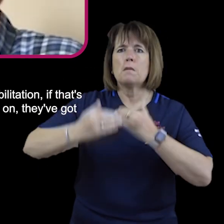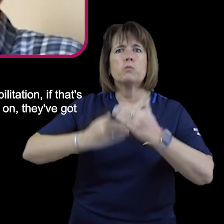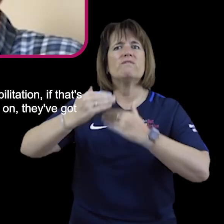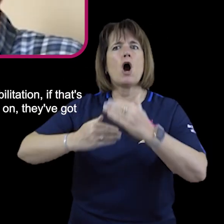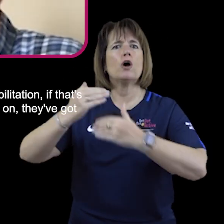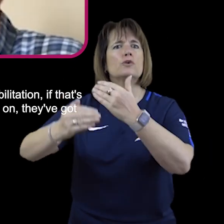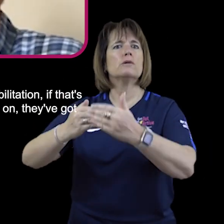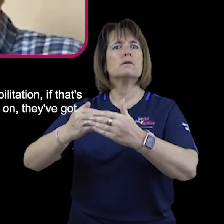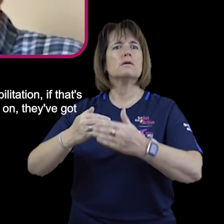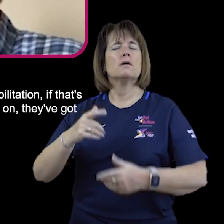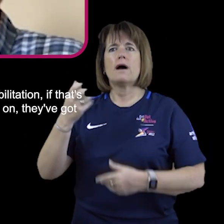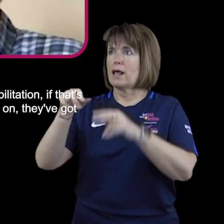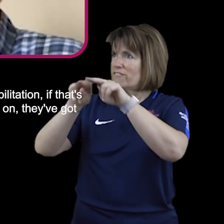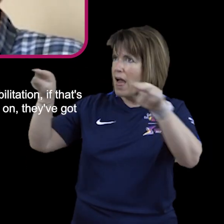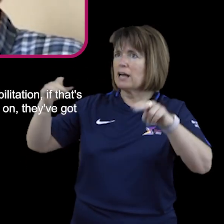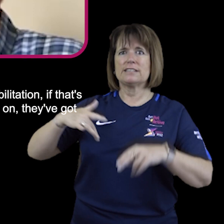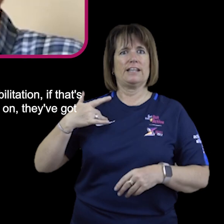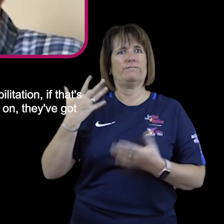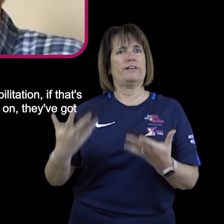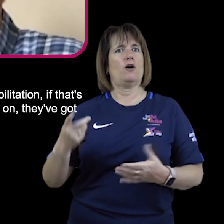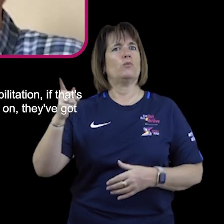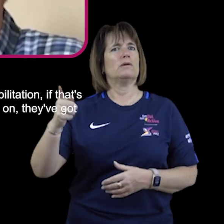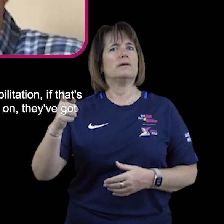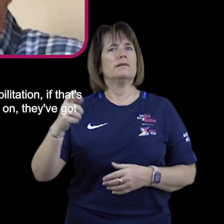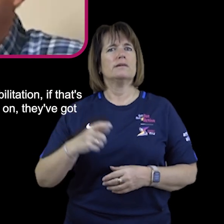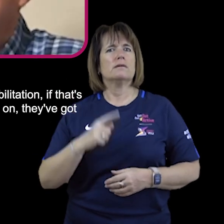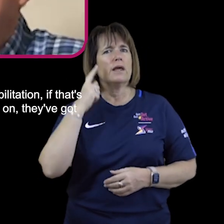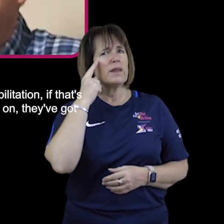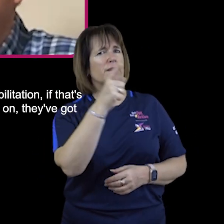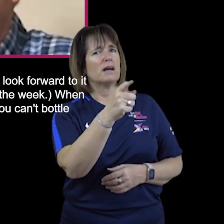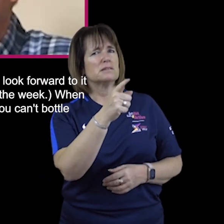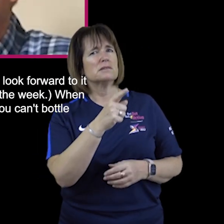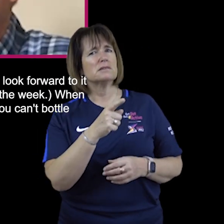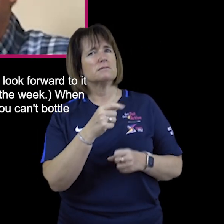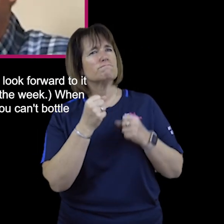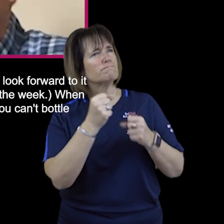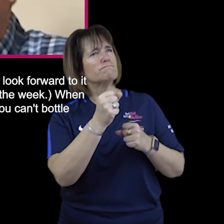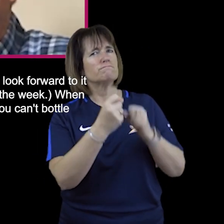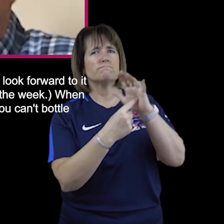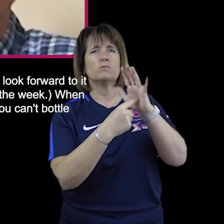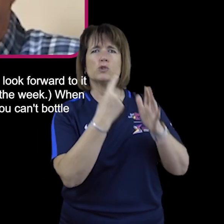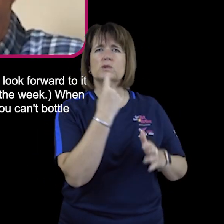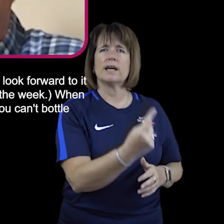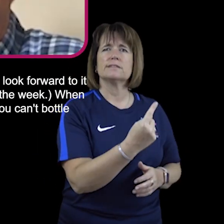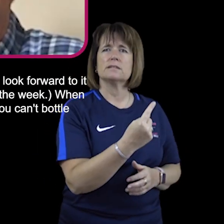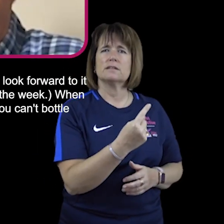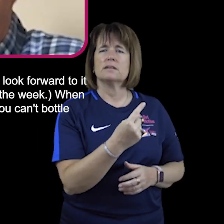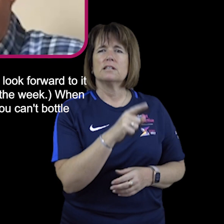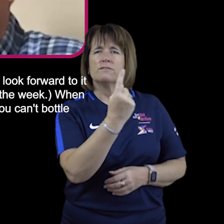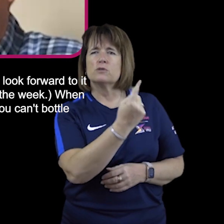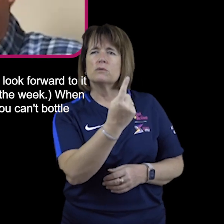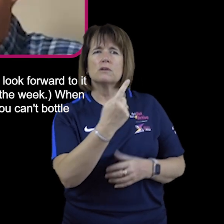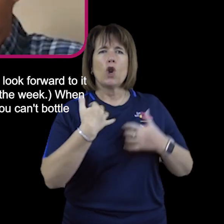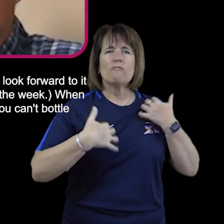are now. You know, they've come in, they've moved on, they've got flats. I think it's really poignant what you've just said. I